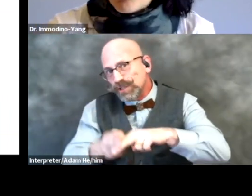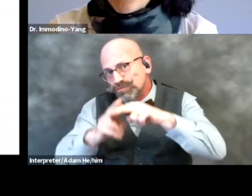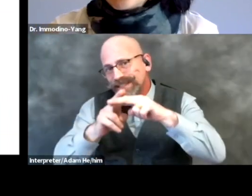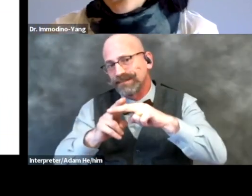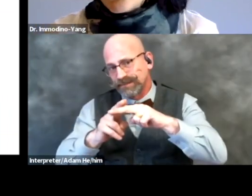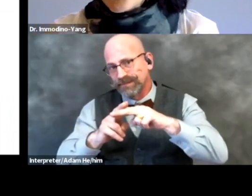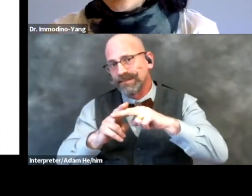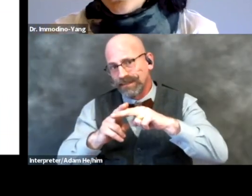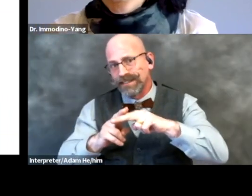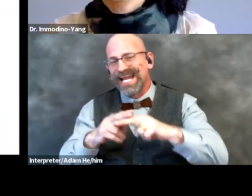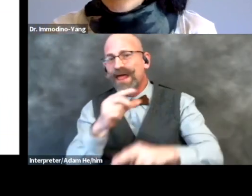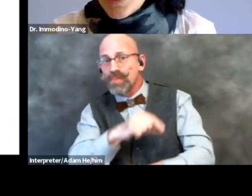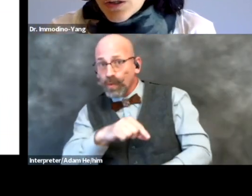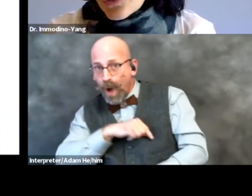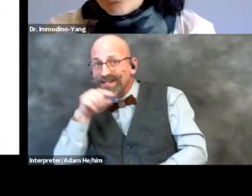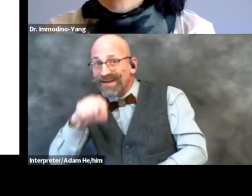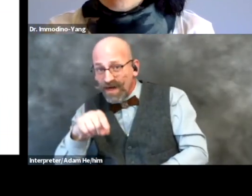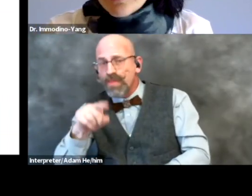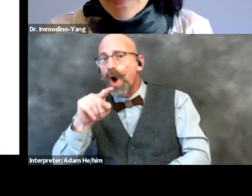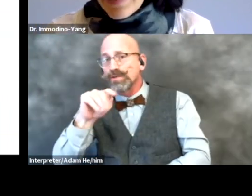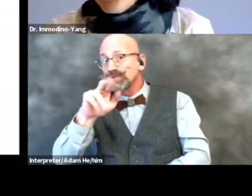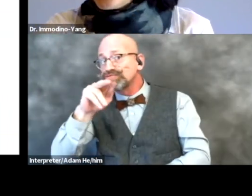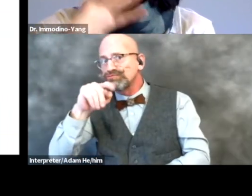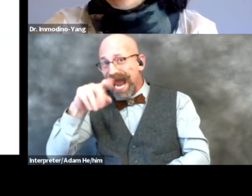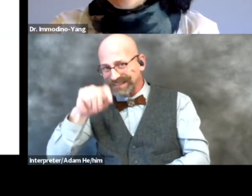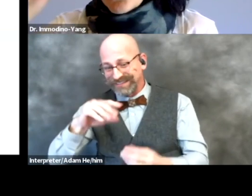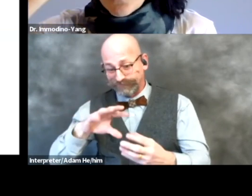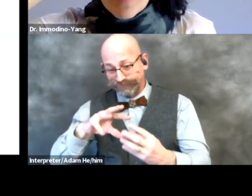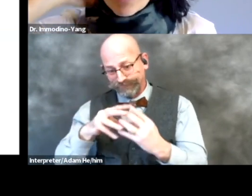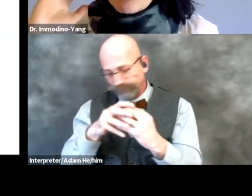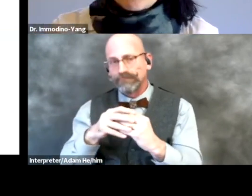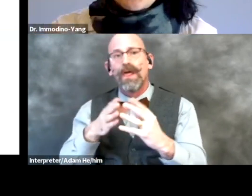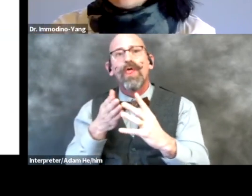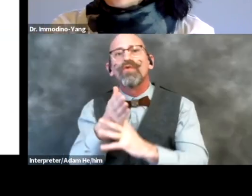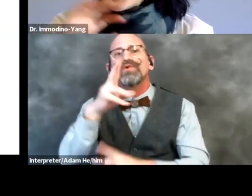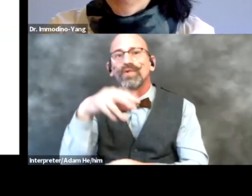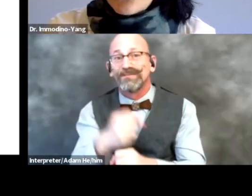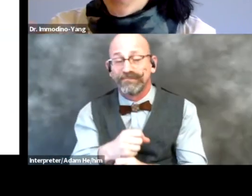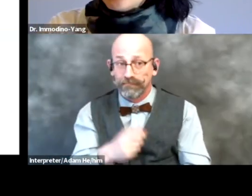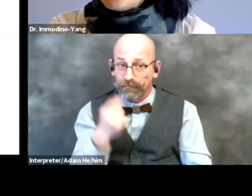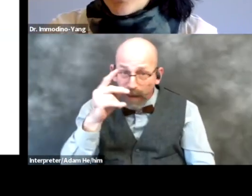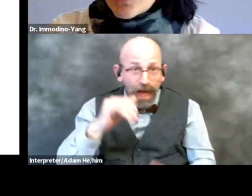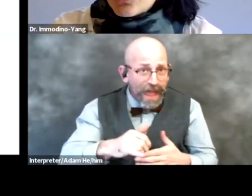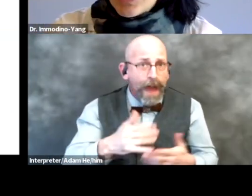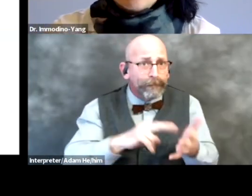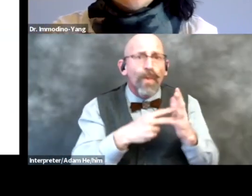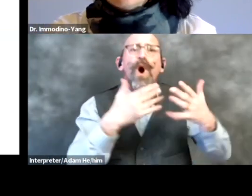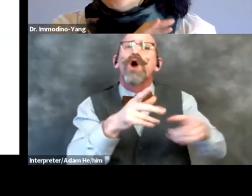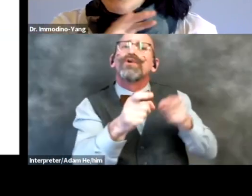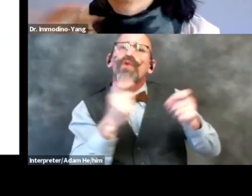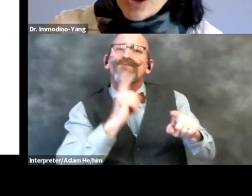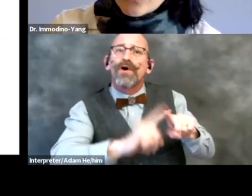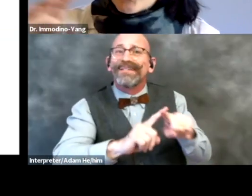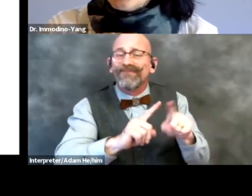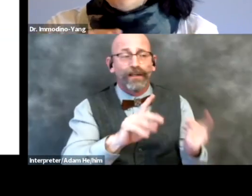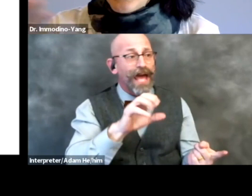of those tracts over the 2 years. And this is controlling for all the demographic variables like SES, parents' education